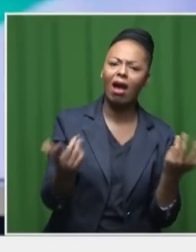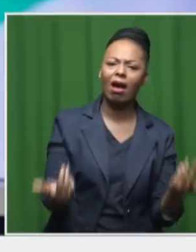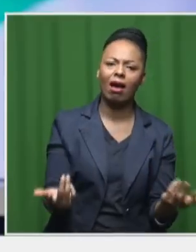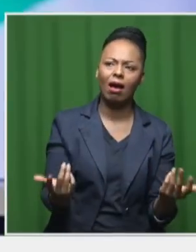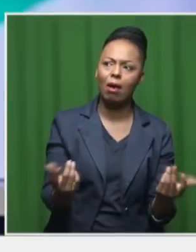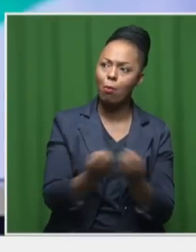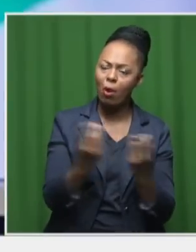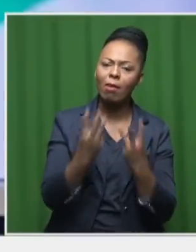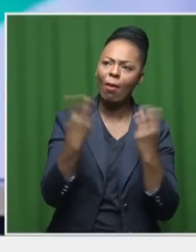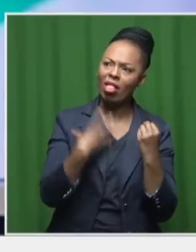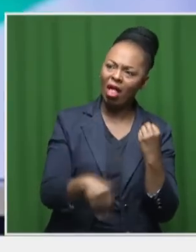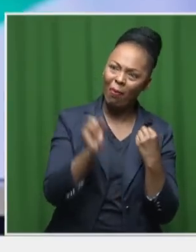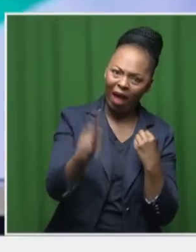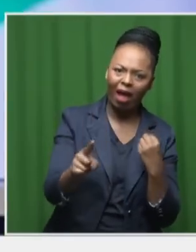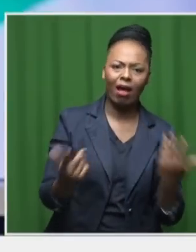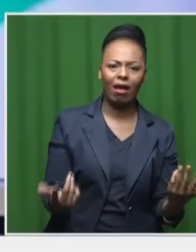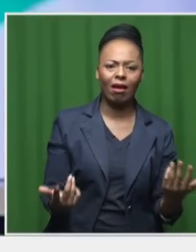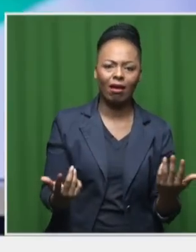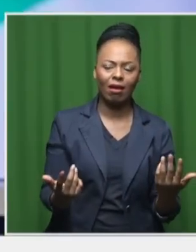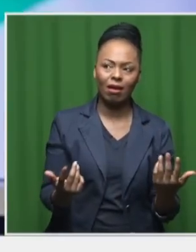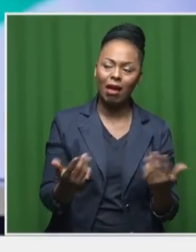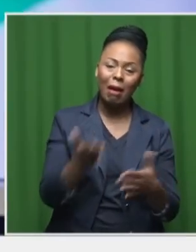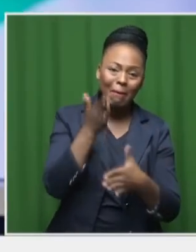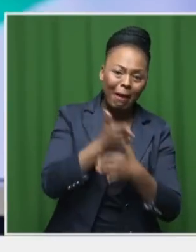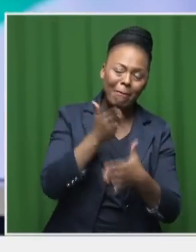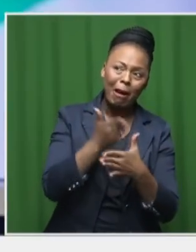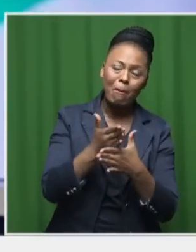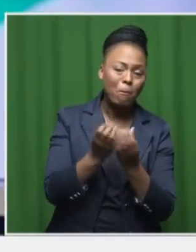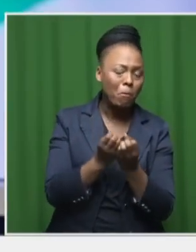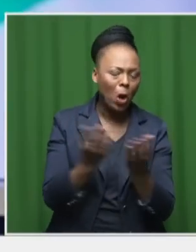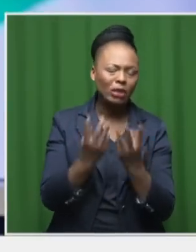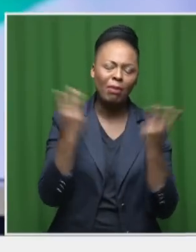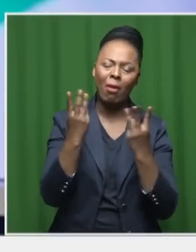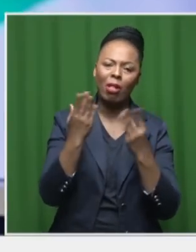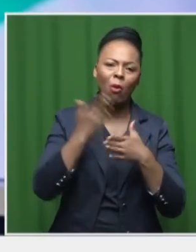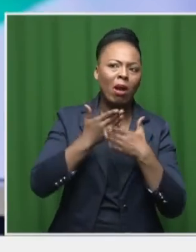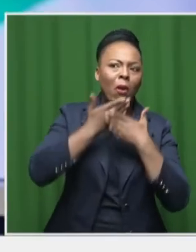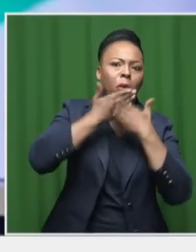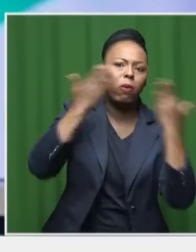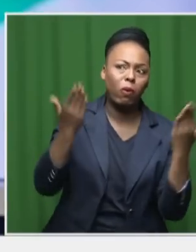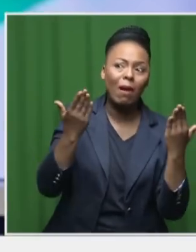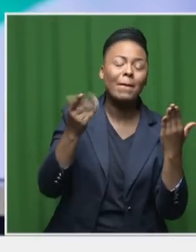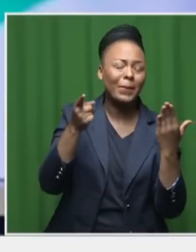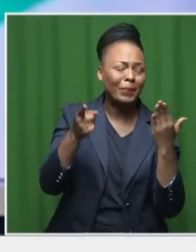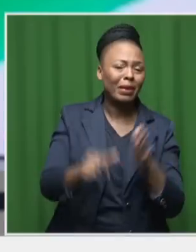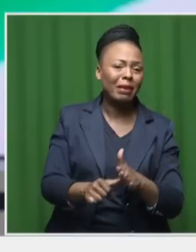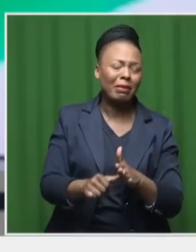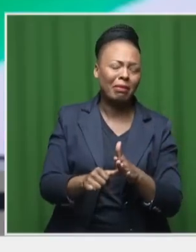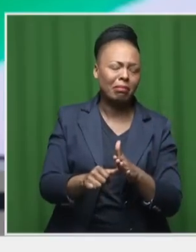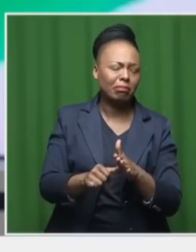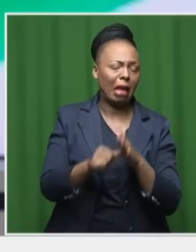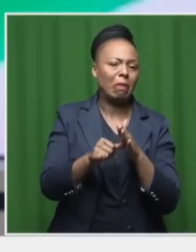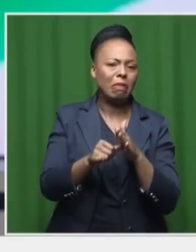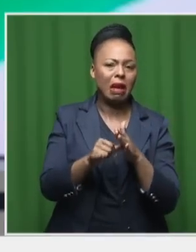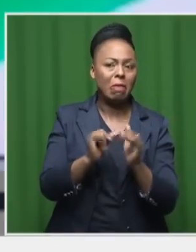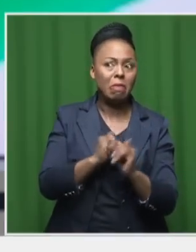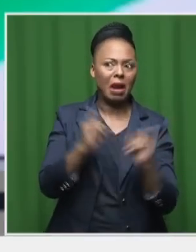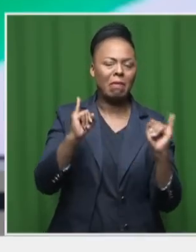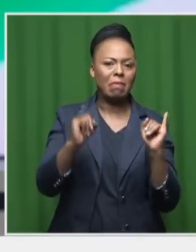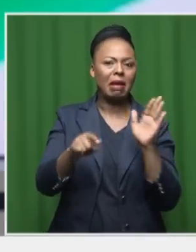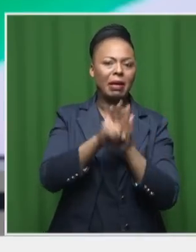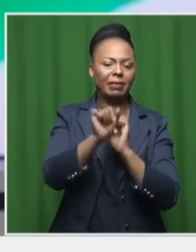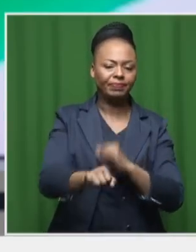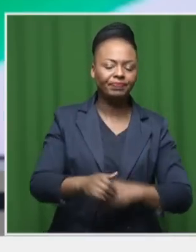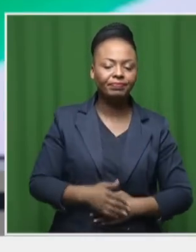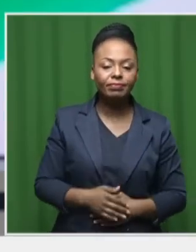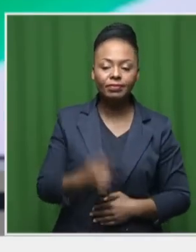you know, we talk to this, and unemployment must be one of the biggest risk factors in this country. No, definitely, Leanne. Look, like you said, I am an